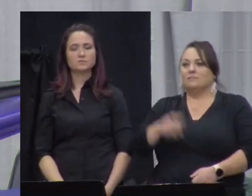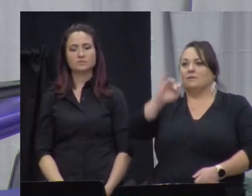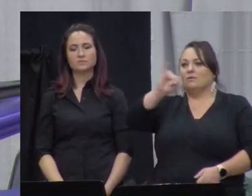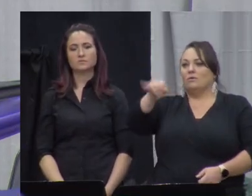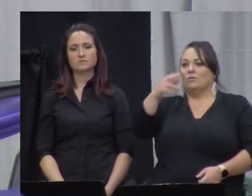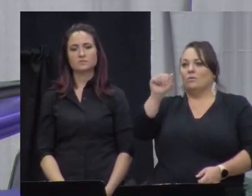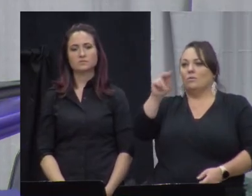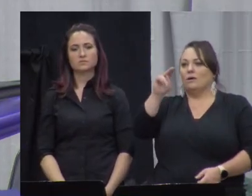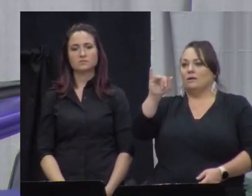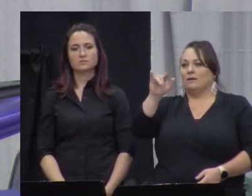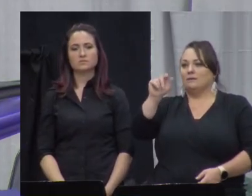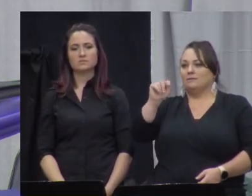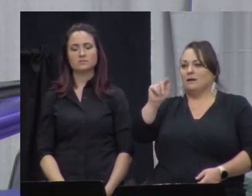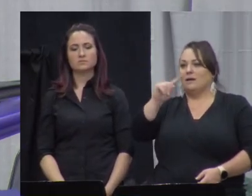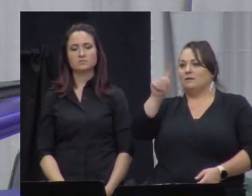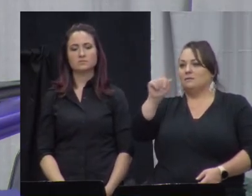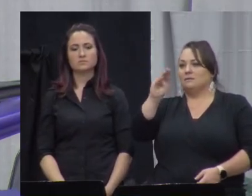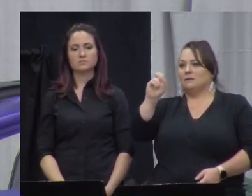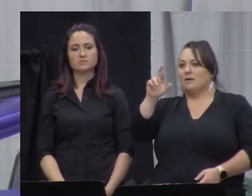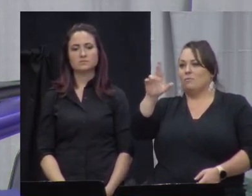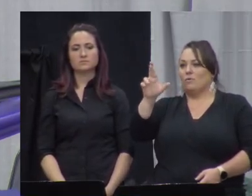Juanita Zamadon.